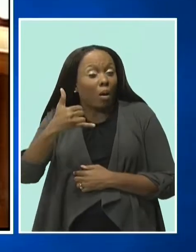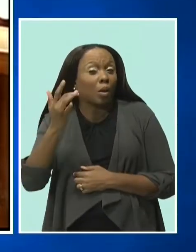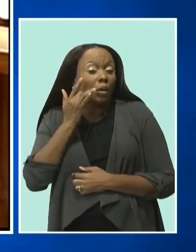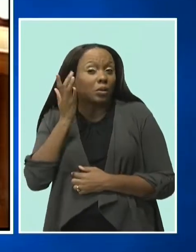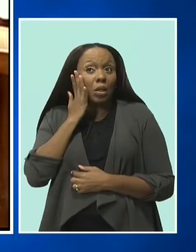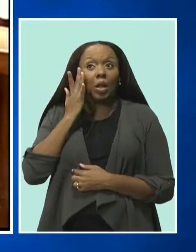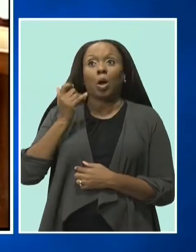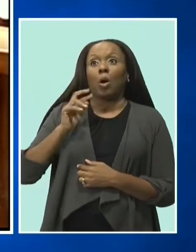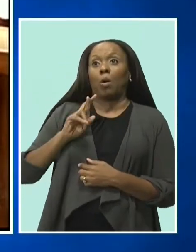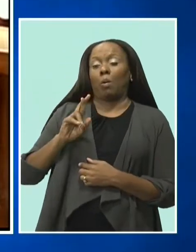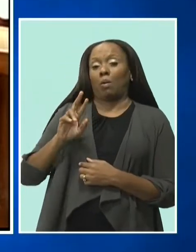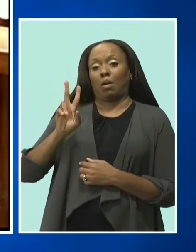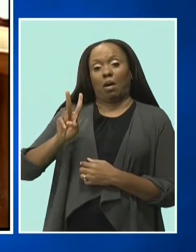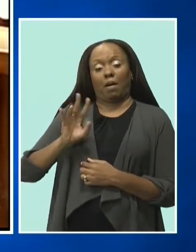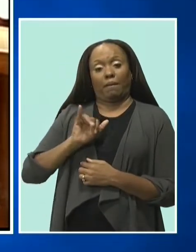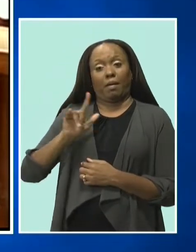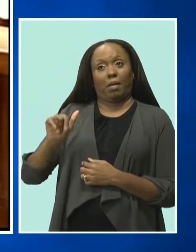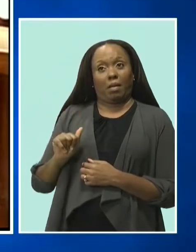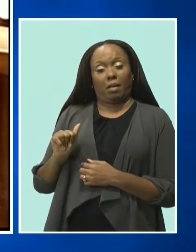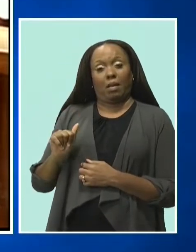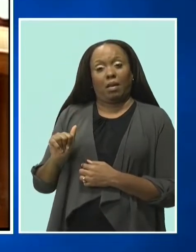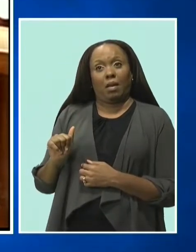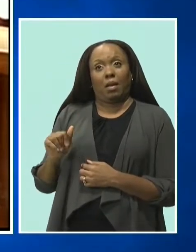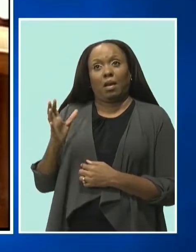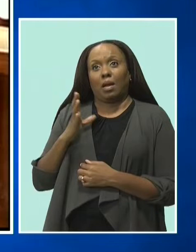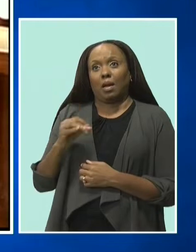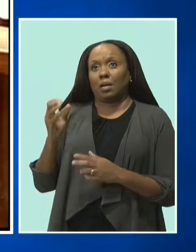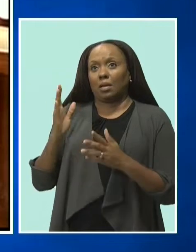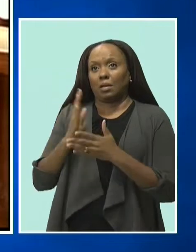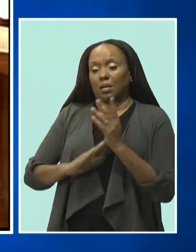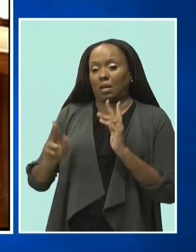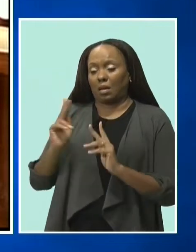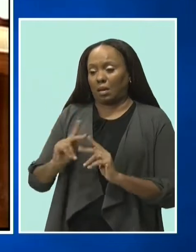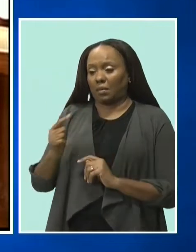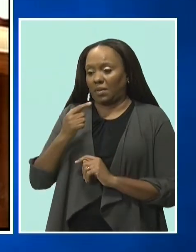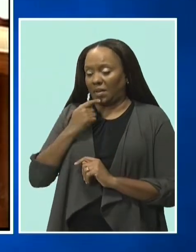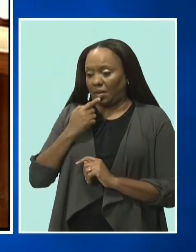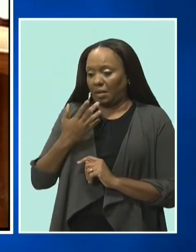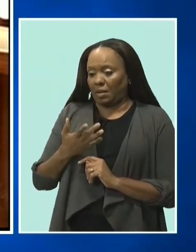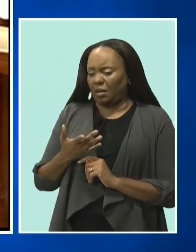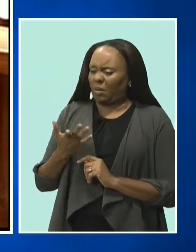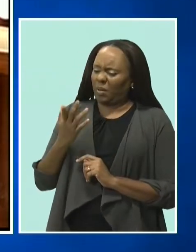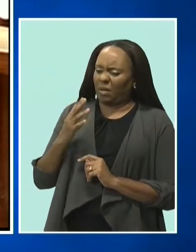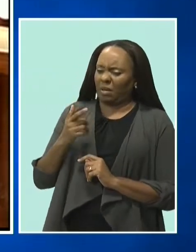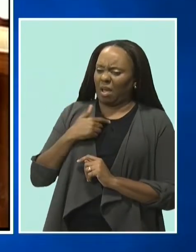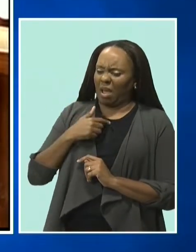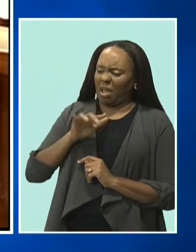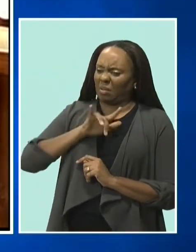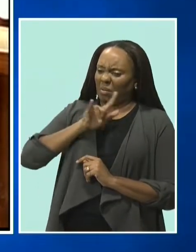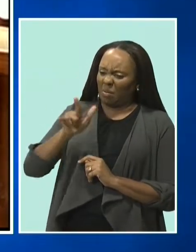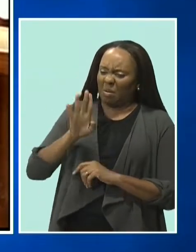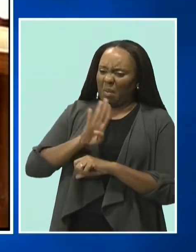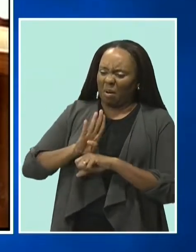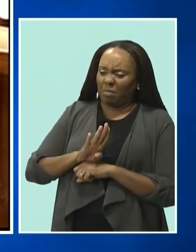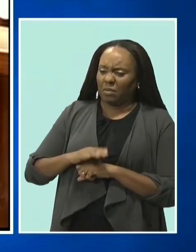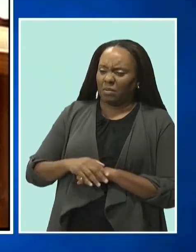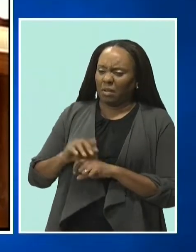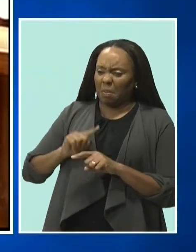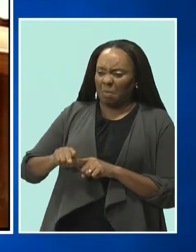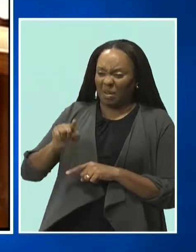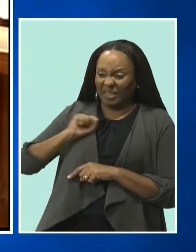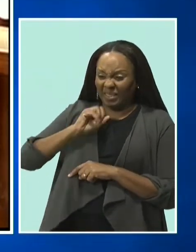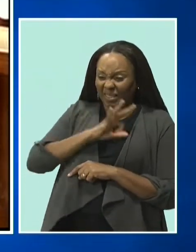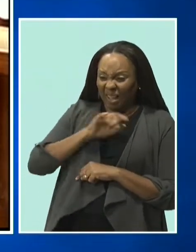are vaccinated, they're tested, and they're quarantined, and they're being told that they're being attended to by workers who are neither. That is